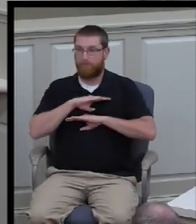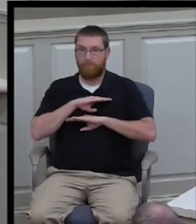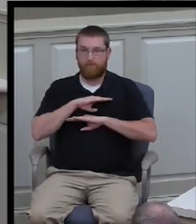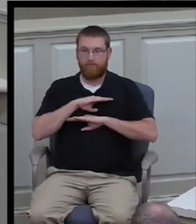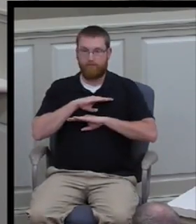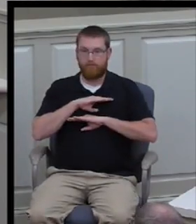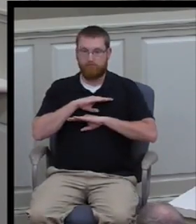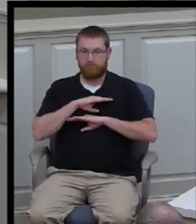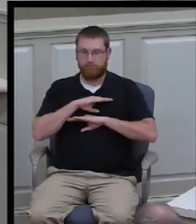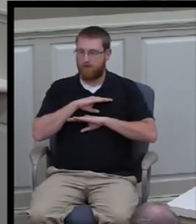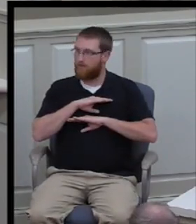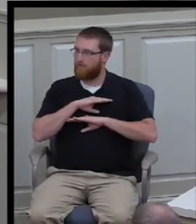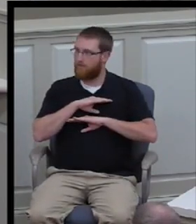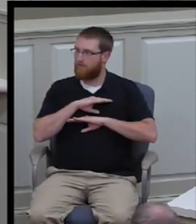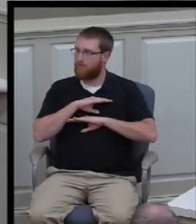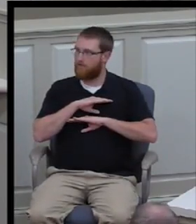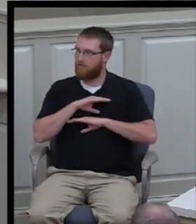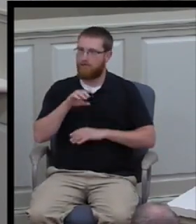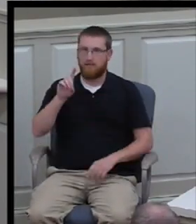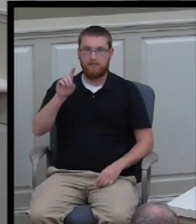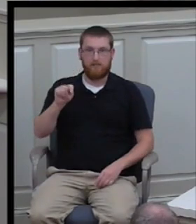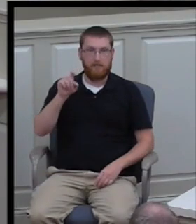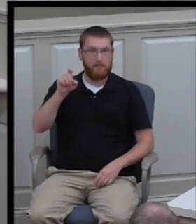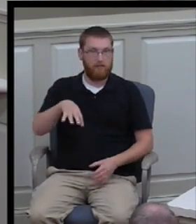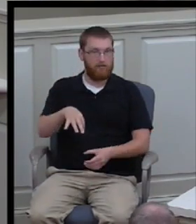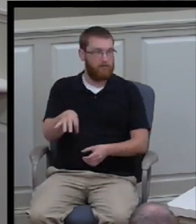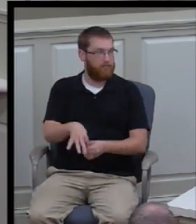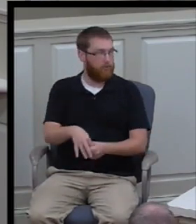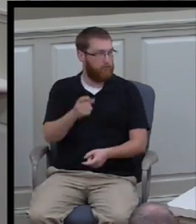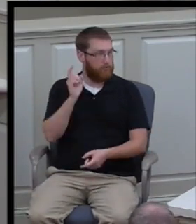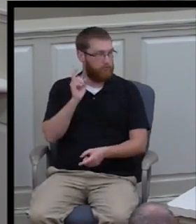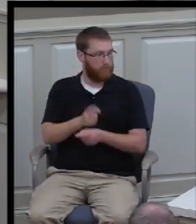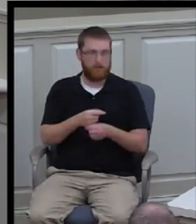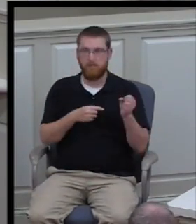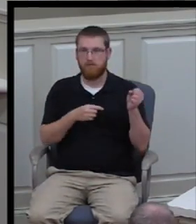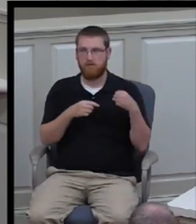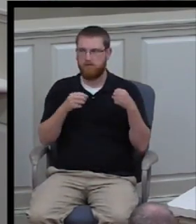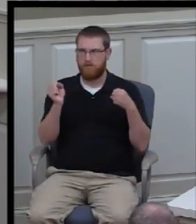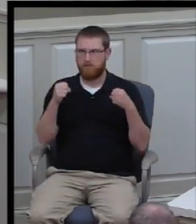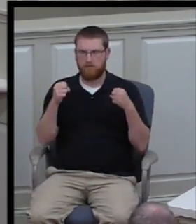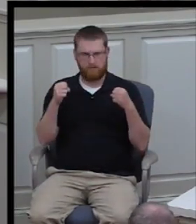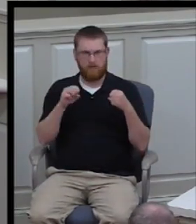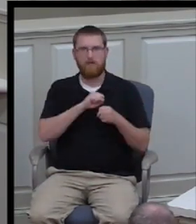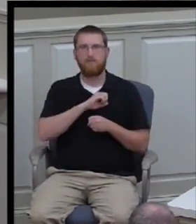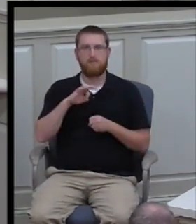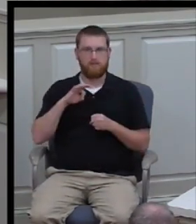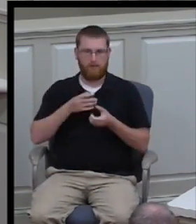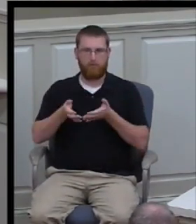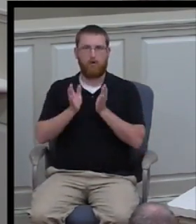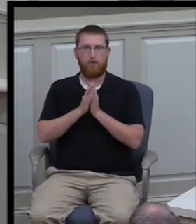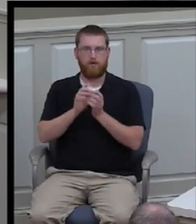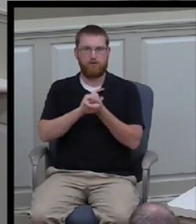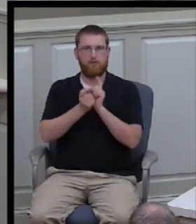Clear as mud, yeah. Okay. So do you need action? Yes. Yeah. So we've got a motion. Staff is requesting the